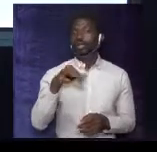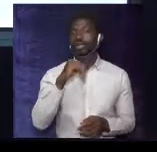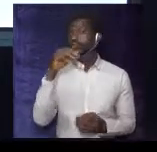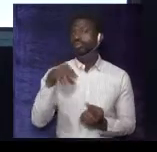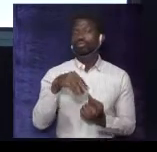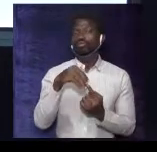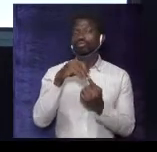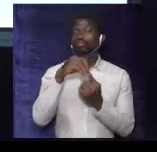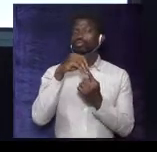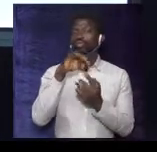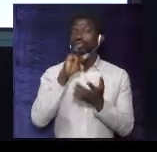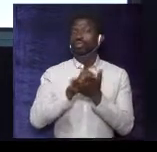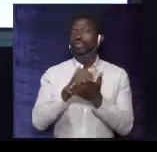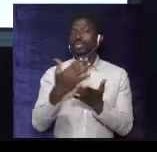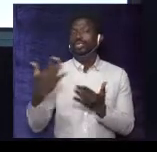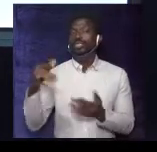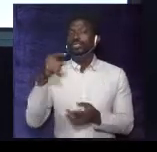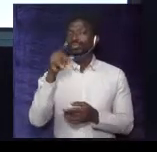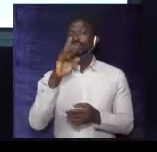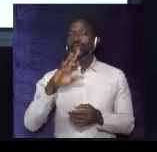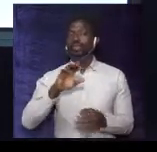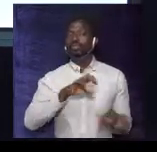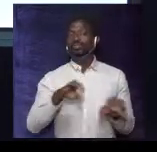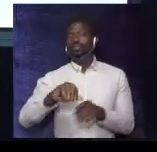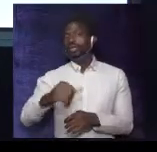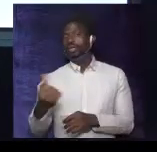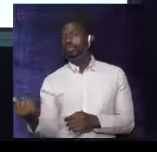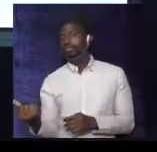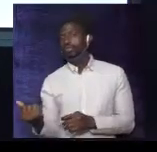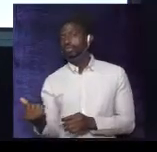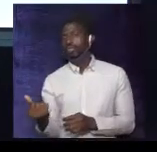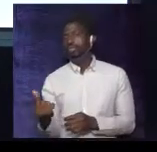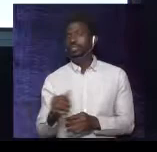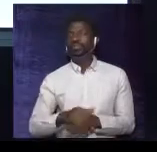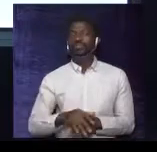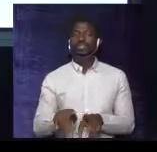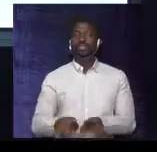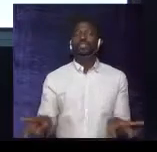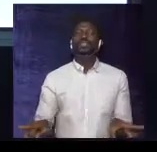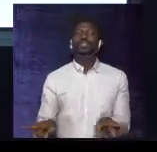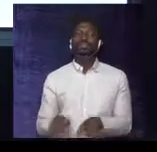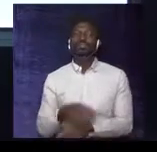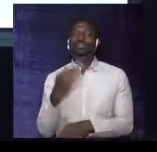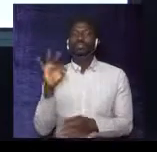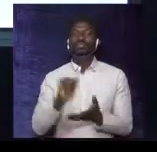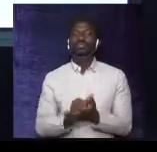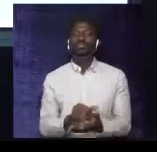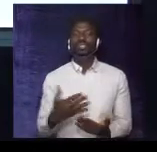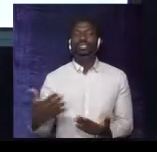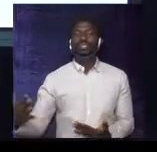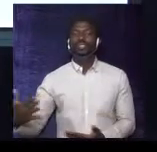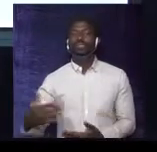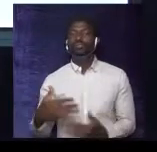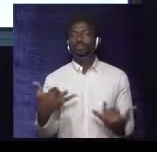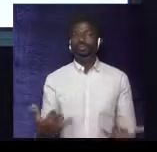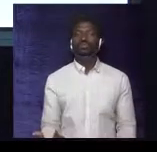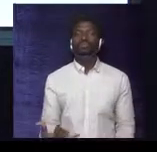It means that you are not in support of that thing. You're doing the opposite of that thing.